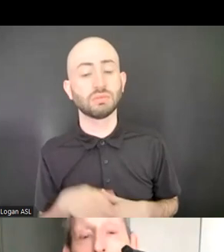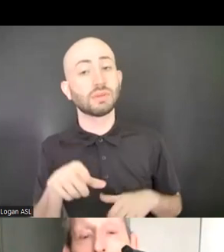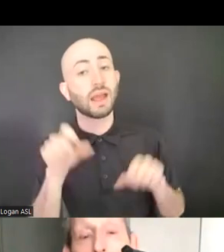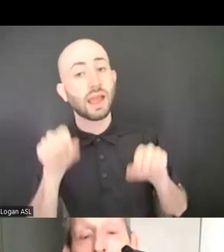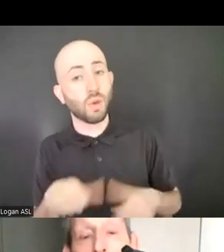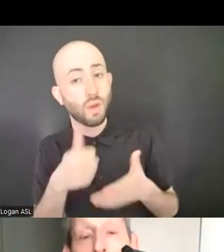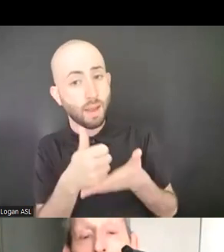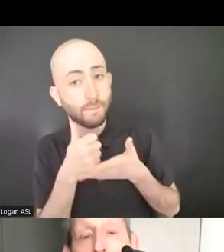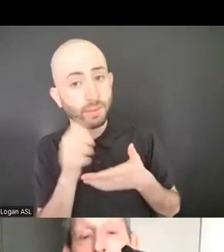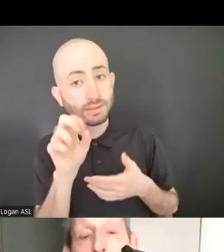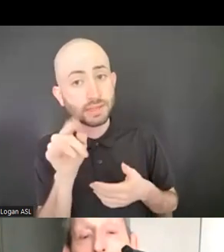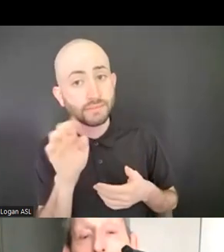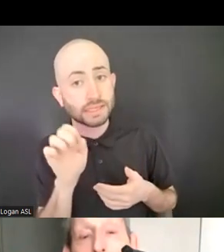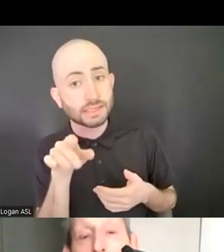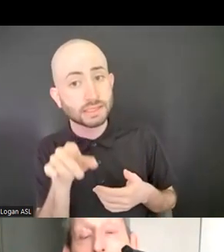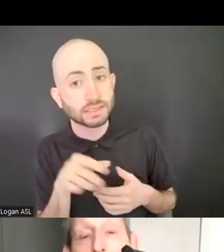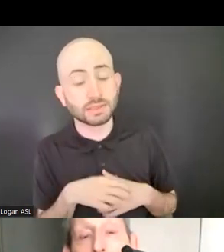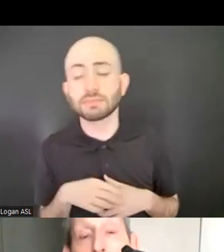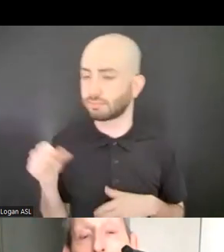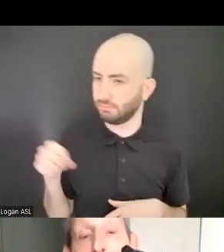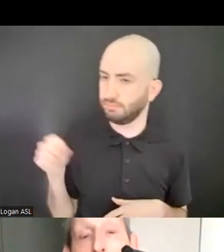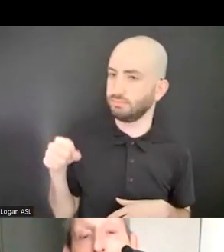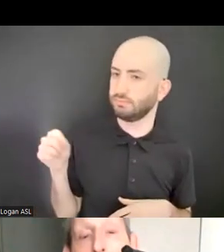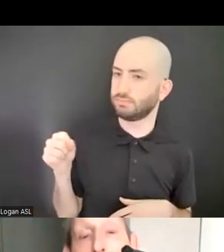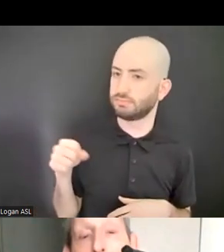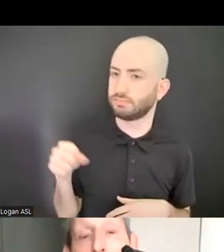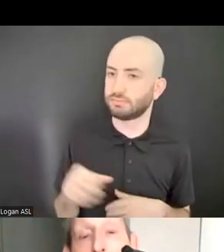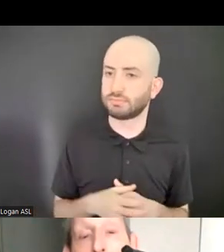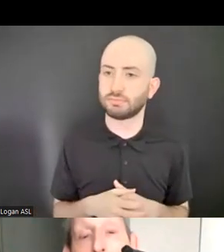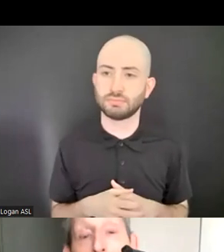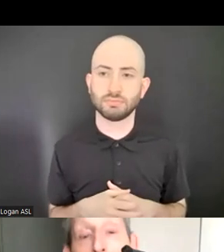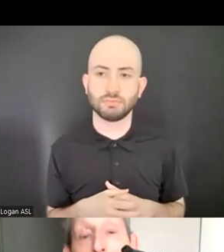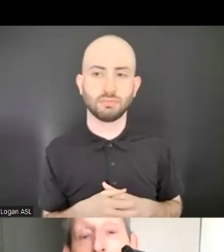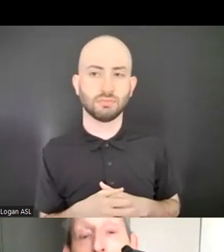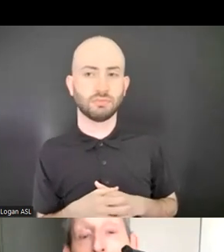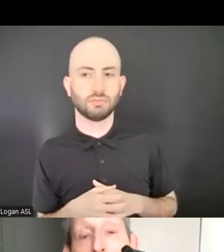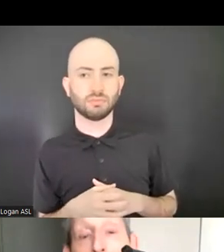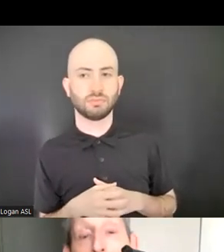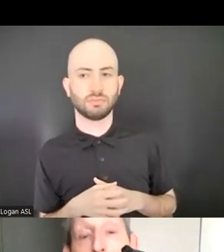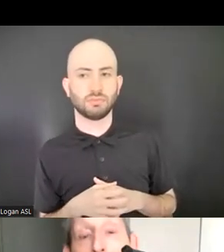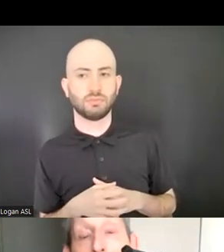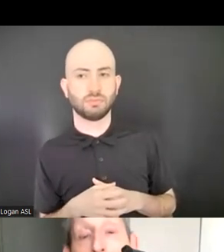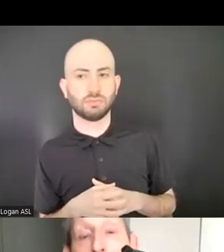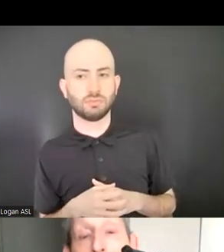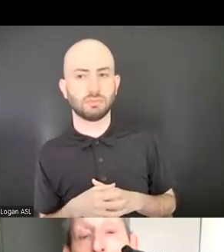um so it sounds like